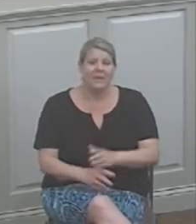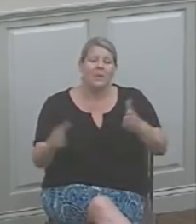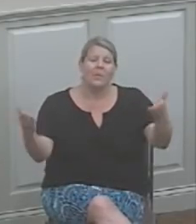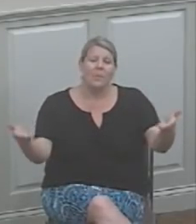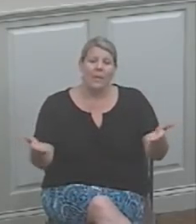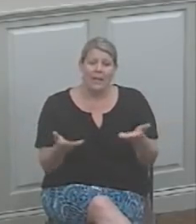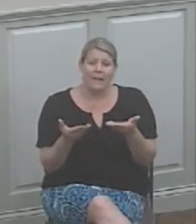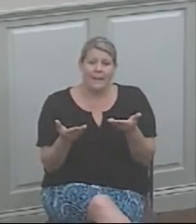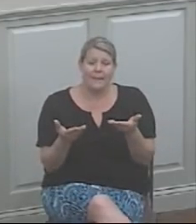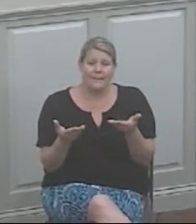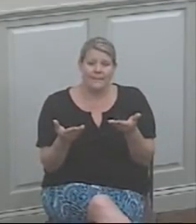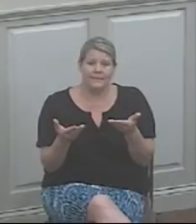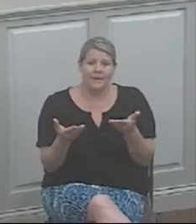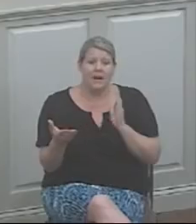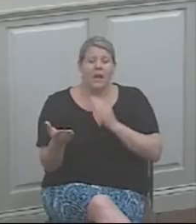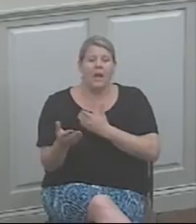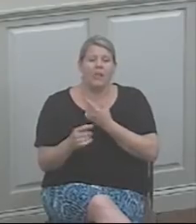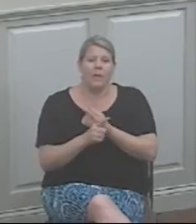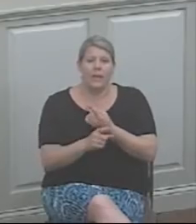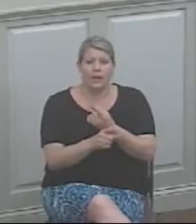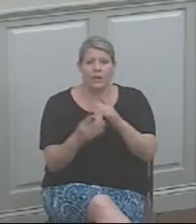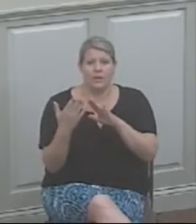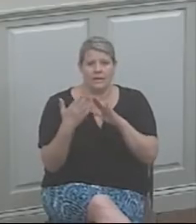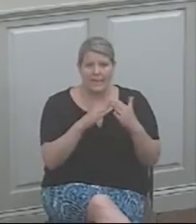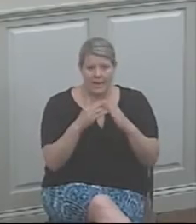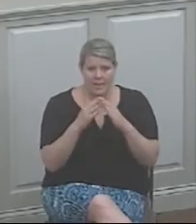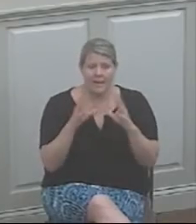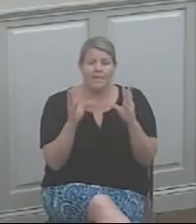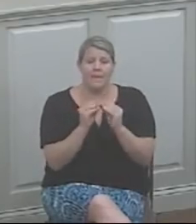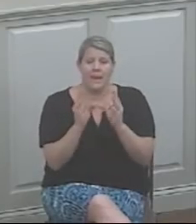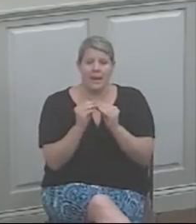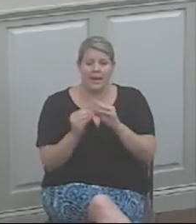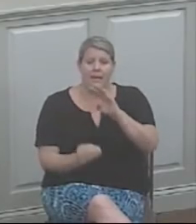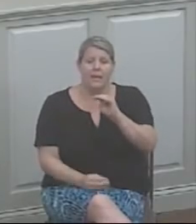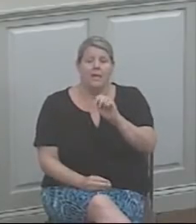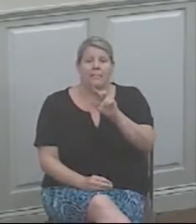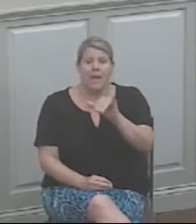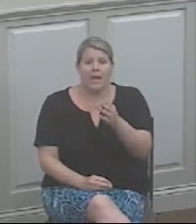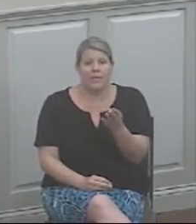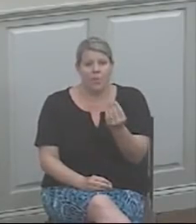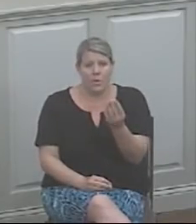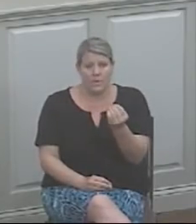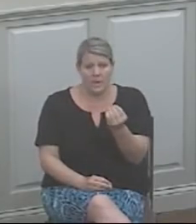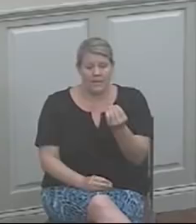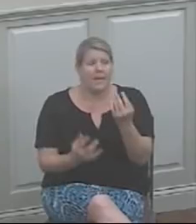the regular City Commission meeting for today, May the 14th. The hour is